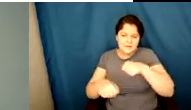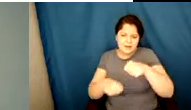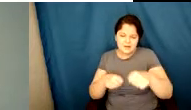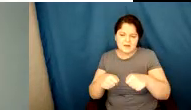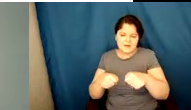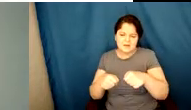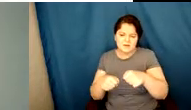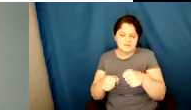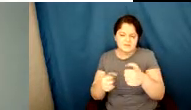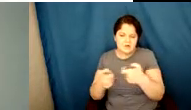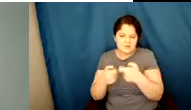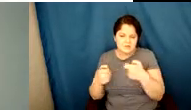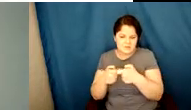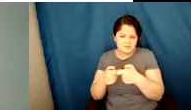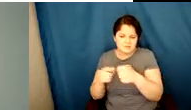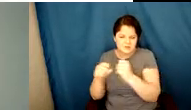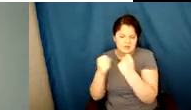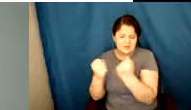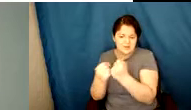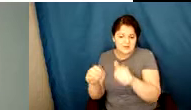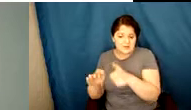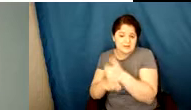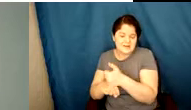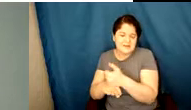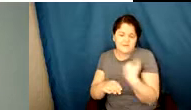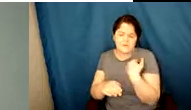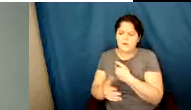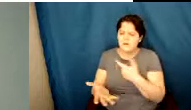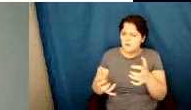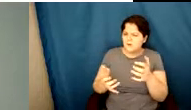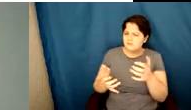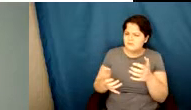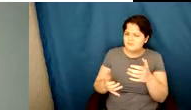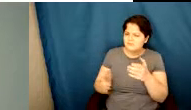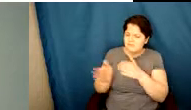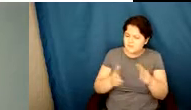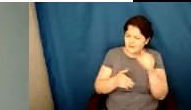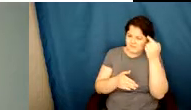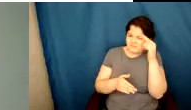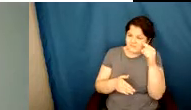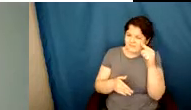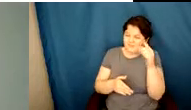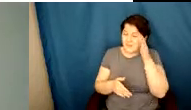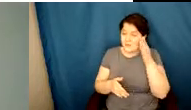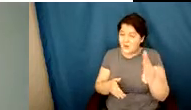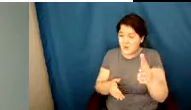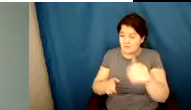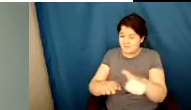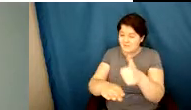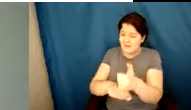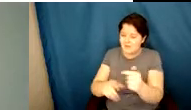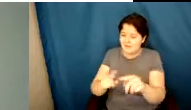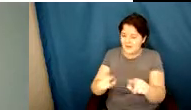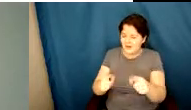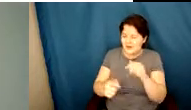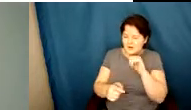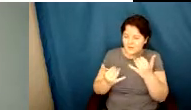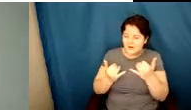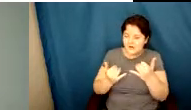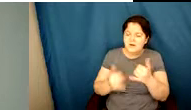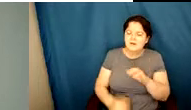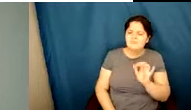we're looking at how to build those into like the utility plans, I believe. Okay. So it's vaguely in